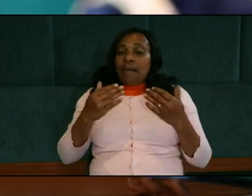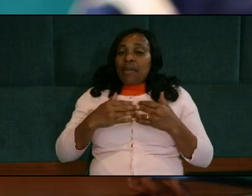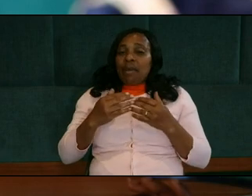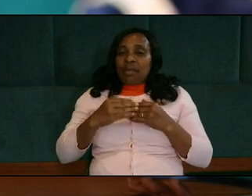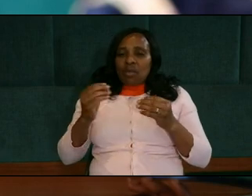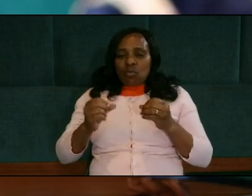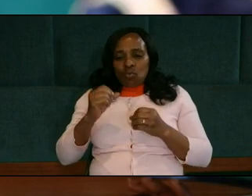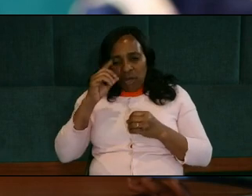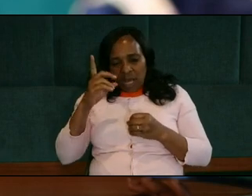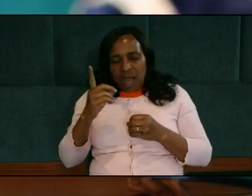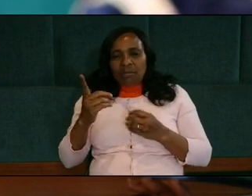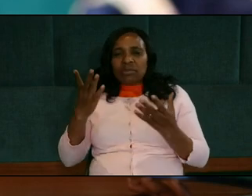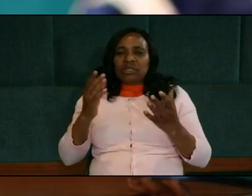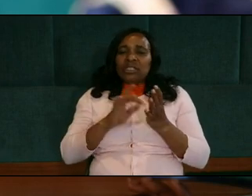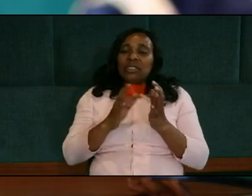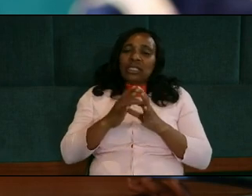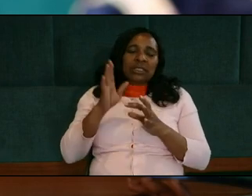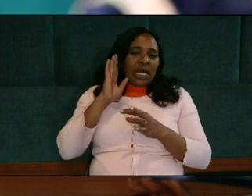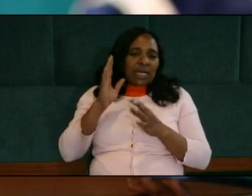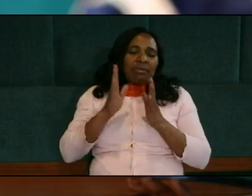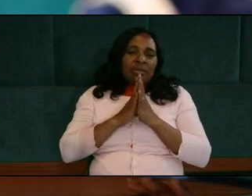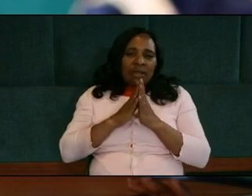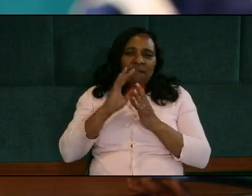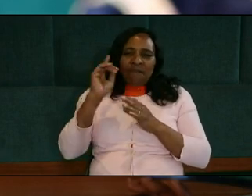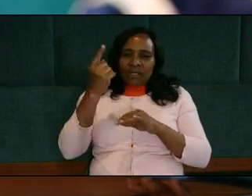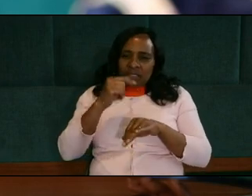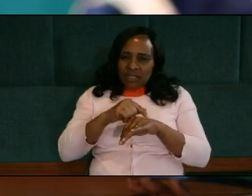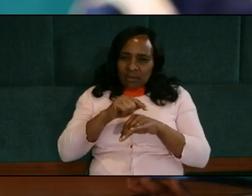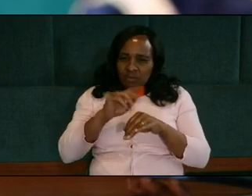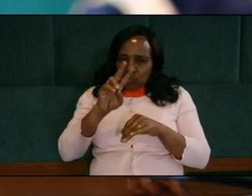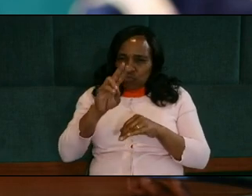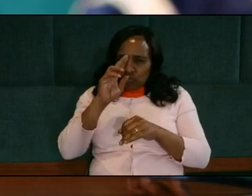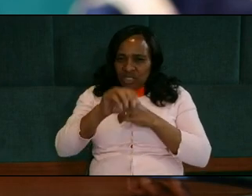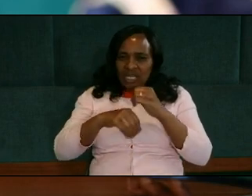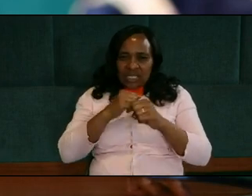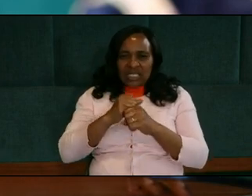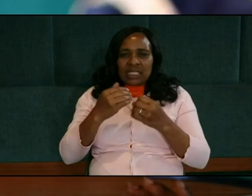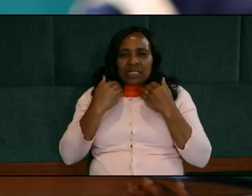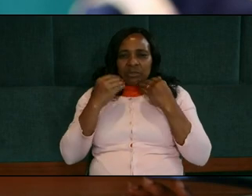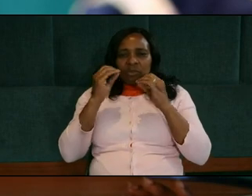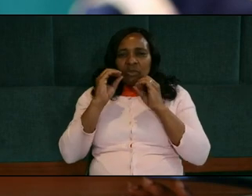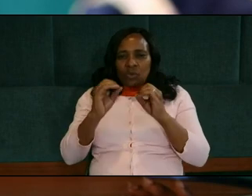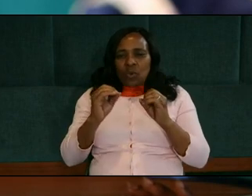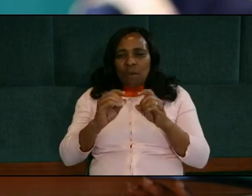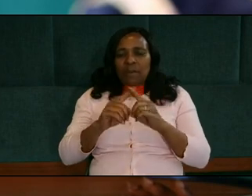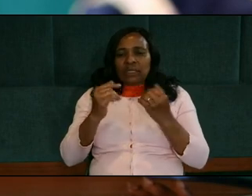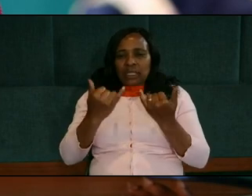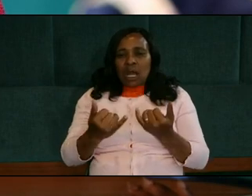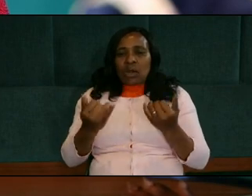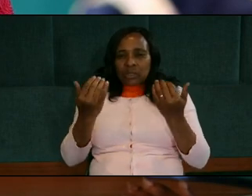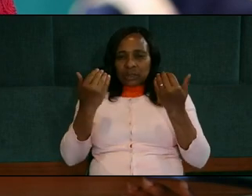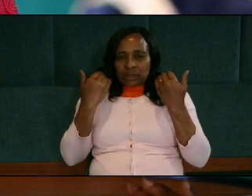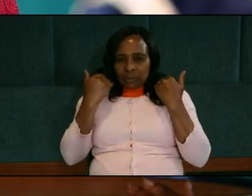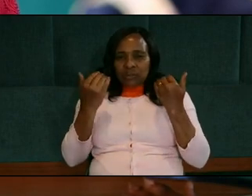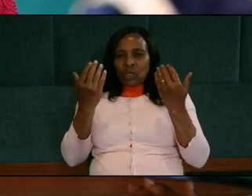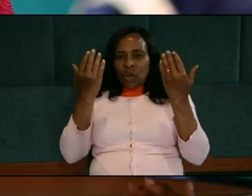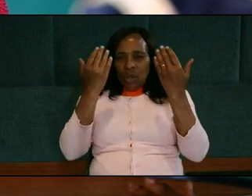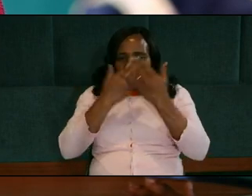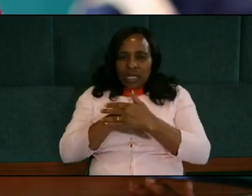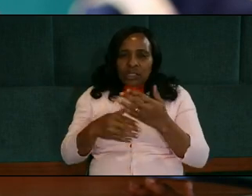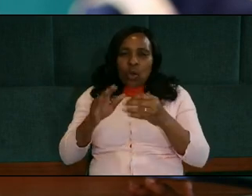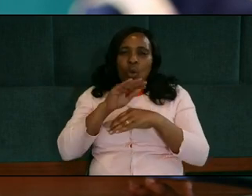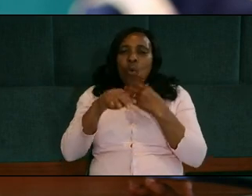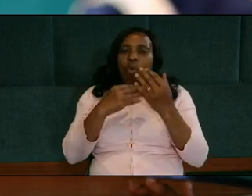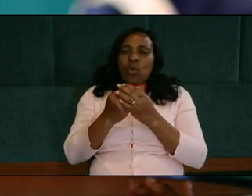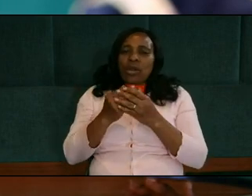morning. Jesus heard her prayers. For the first time in 2 years, she had slept the whole night. A year has